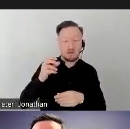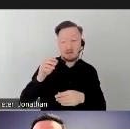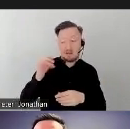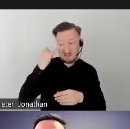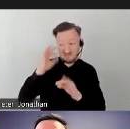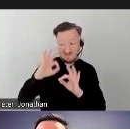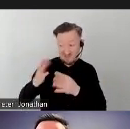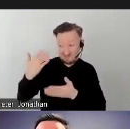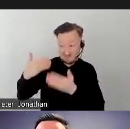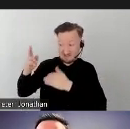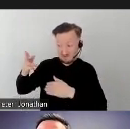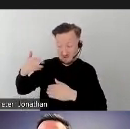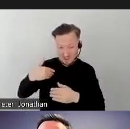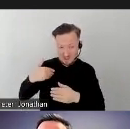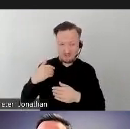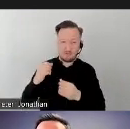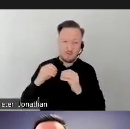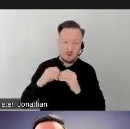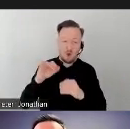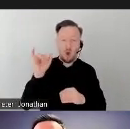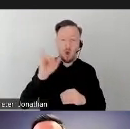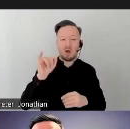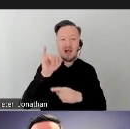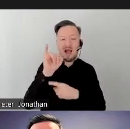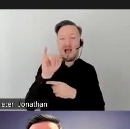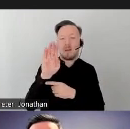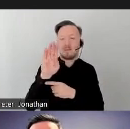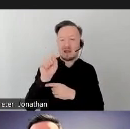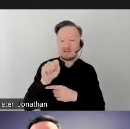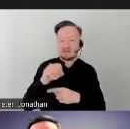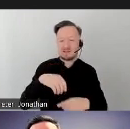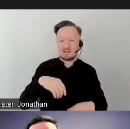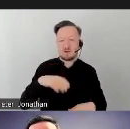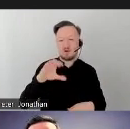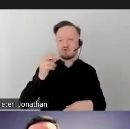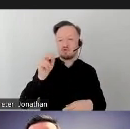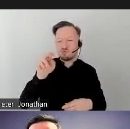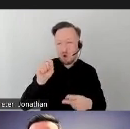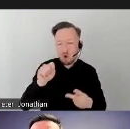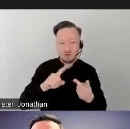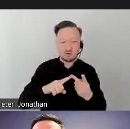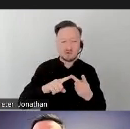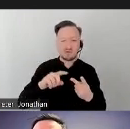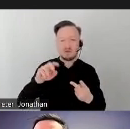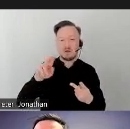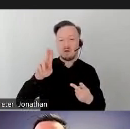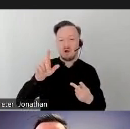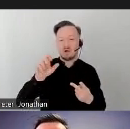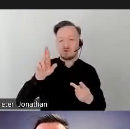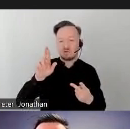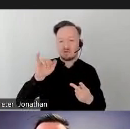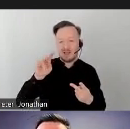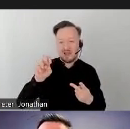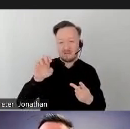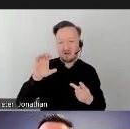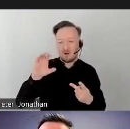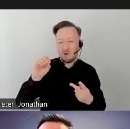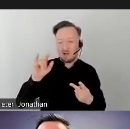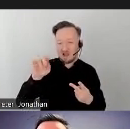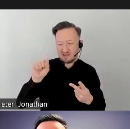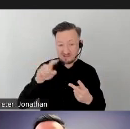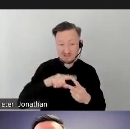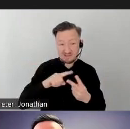cancer, and patients with inflammatory bowel disease like Crohn's disease or ulcerative colitis. And if you have any